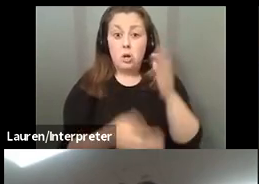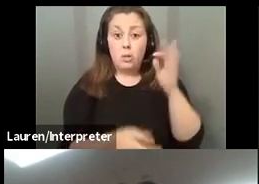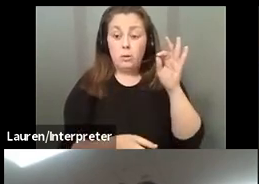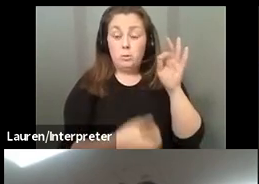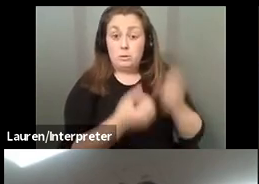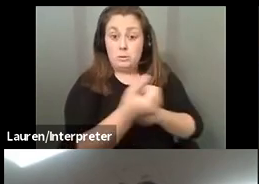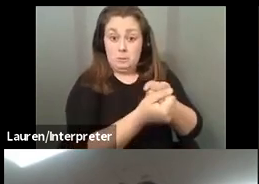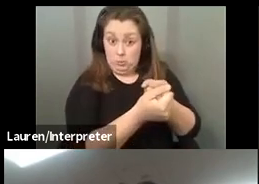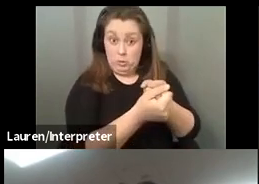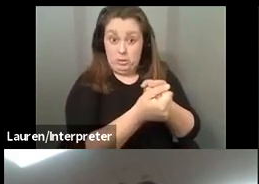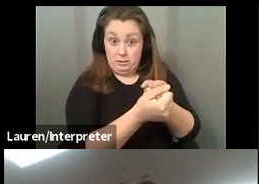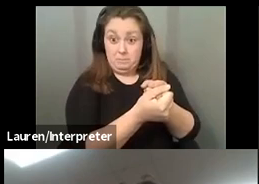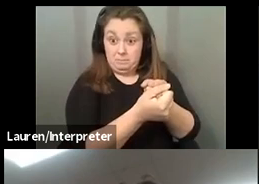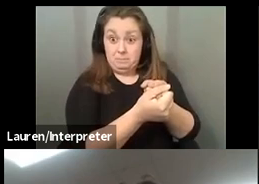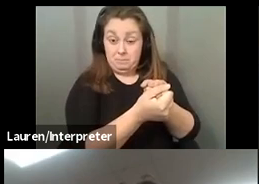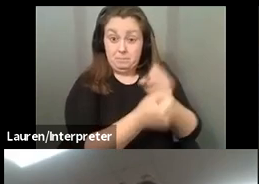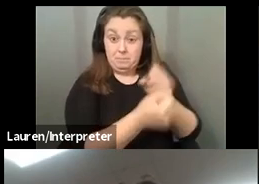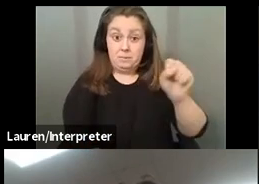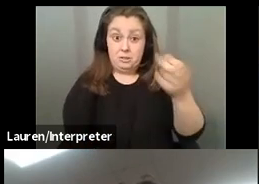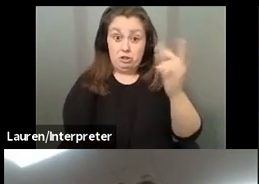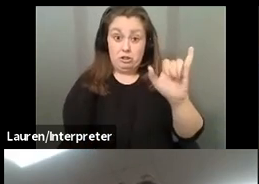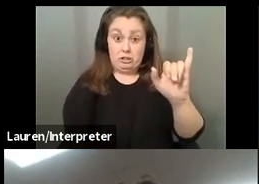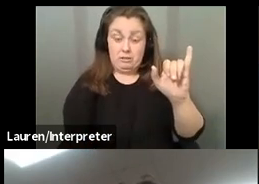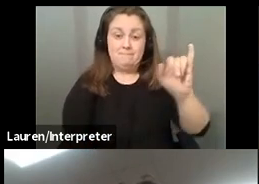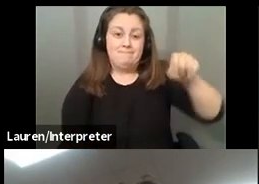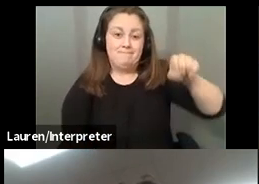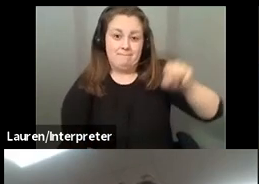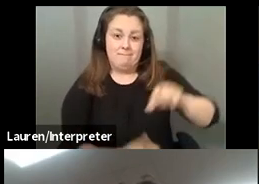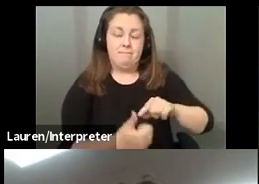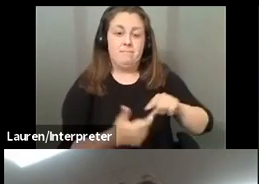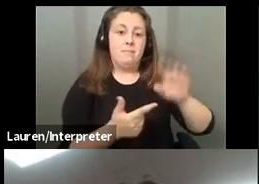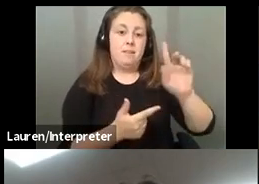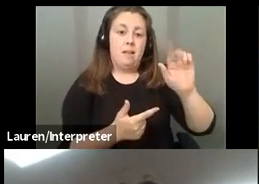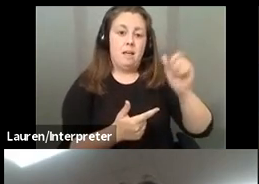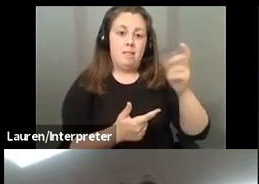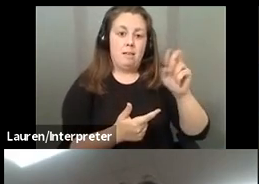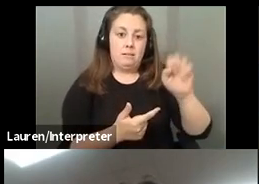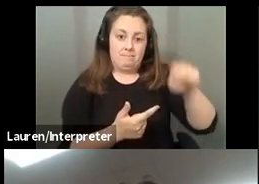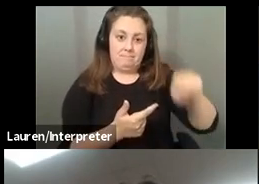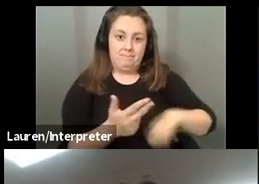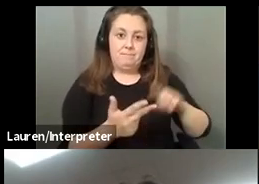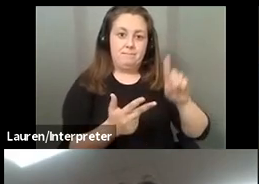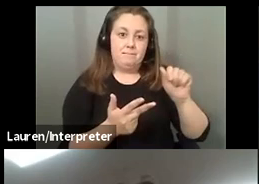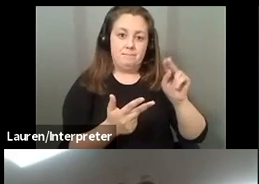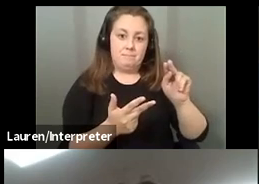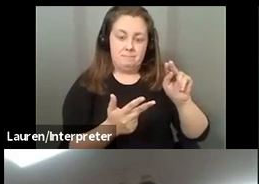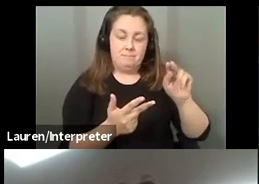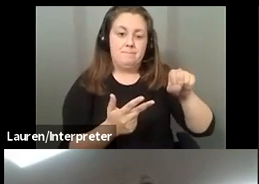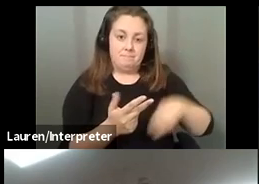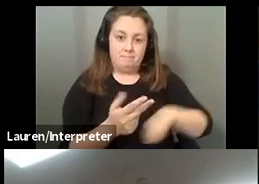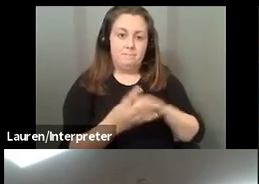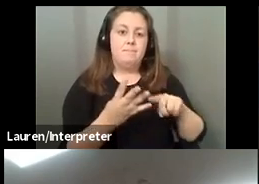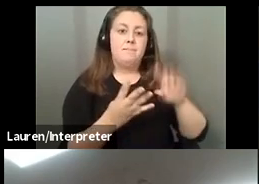as read? Sherry Cohen? Yes. Kathleen Stern? Yes. Dan Sheedy? Yes. Carolyn